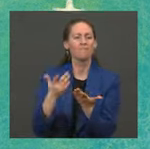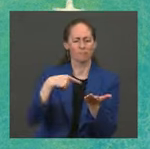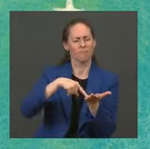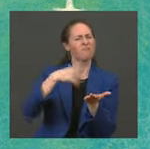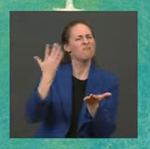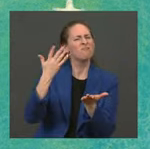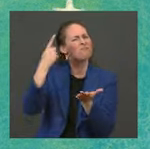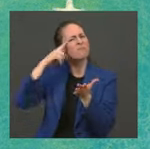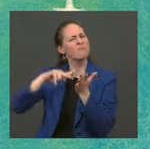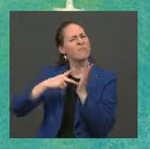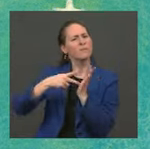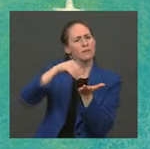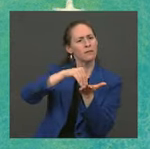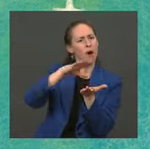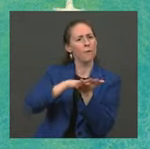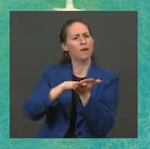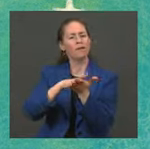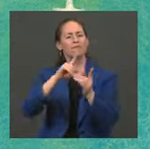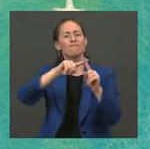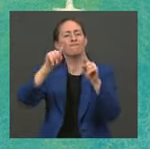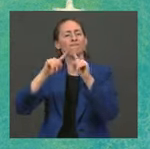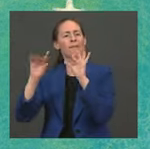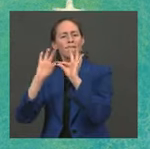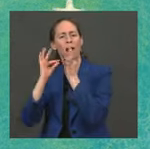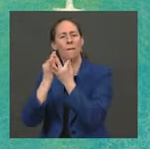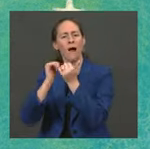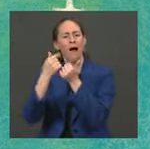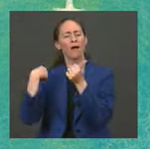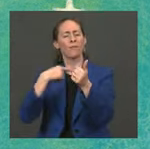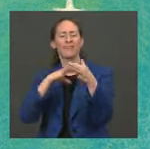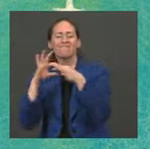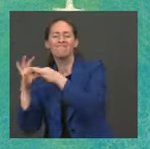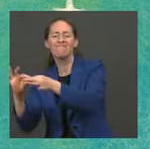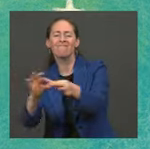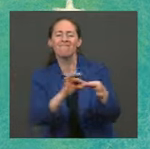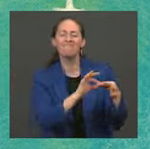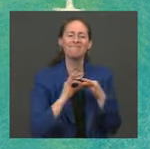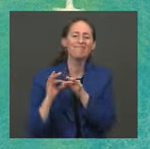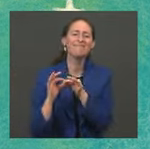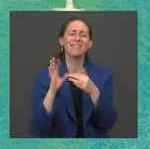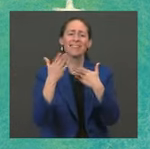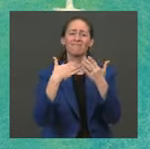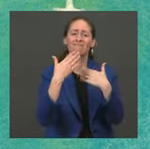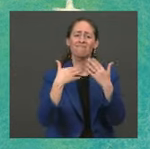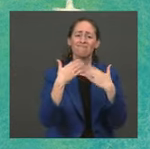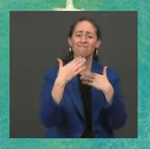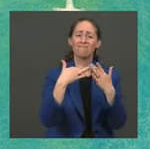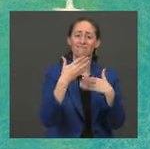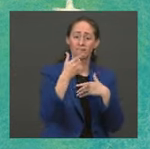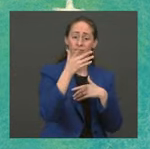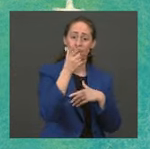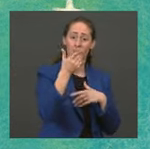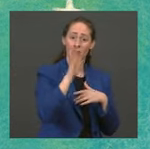our families, whether they were born or blended, chosen or